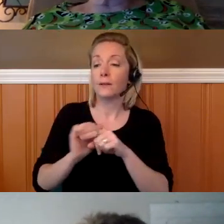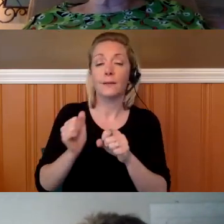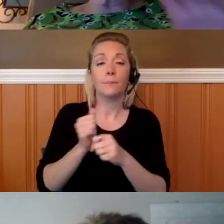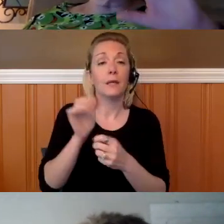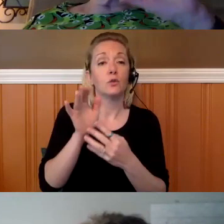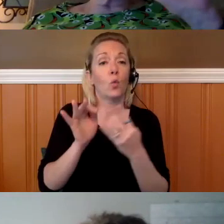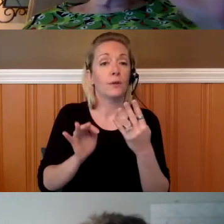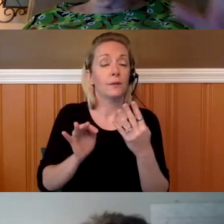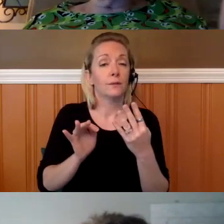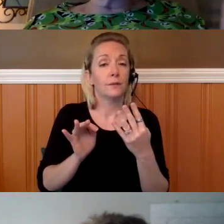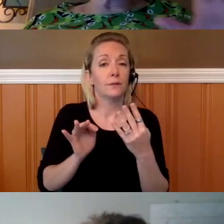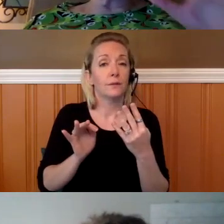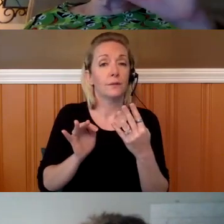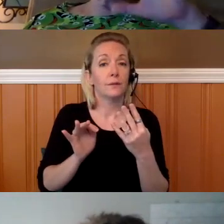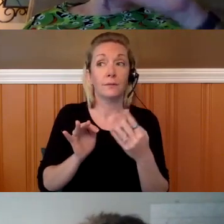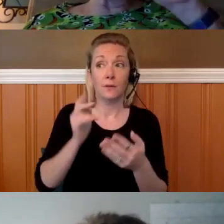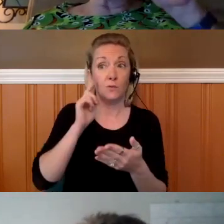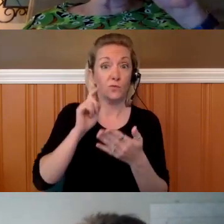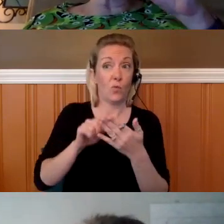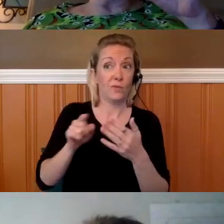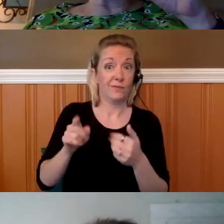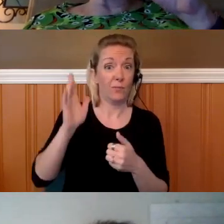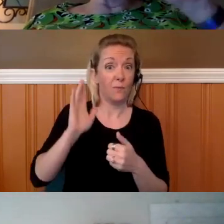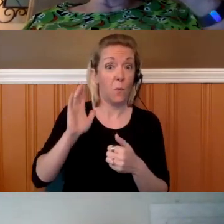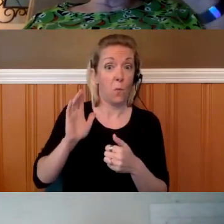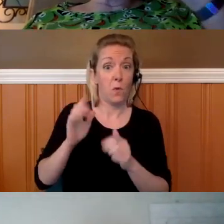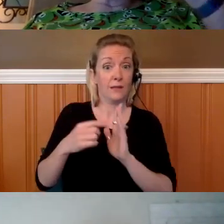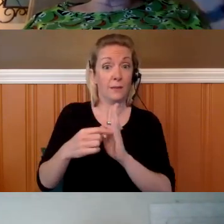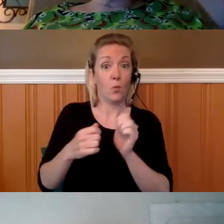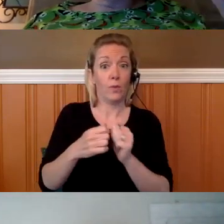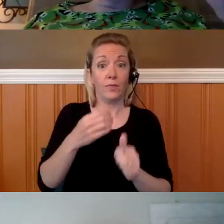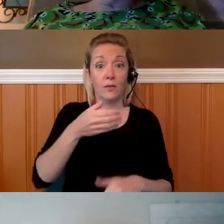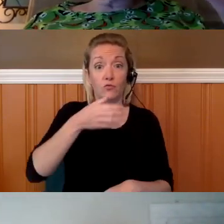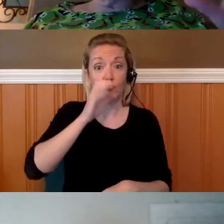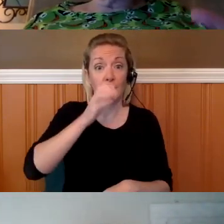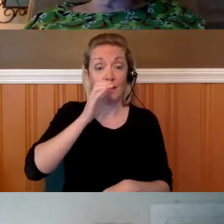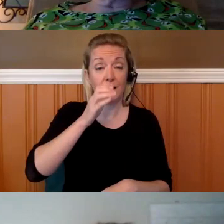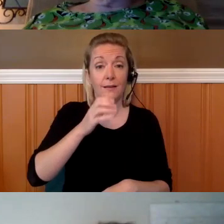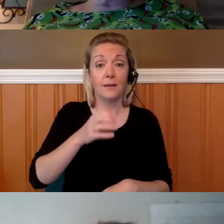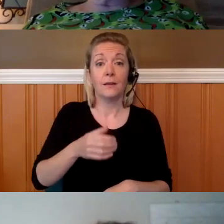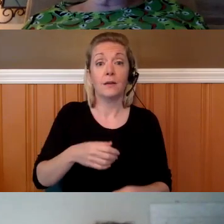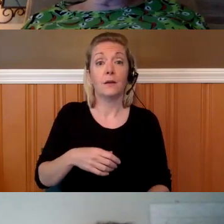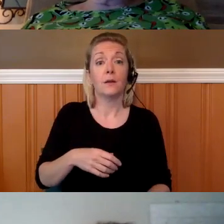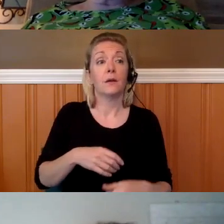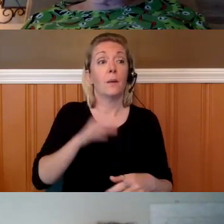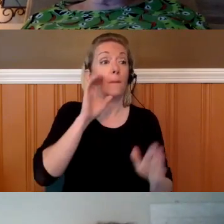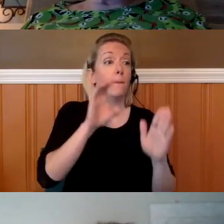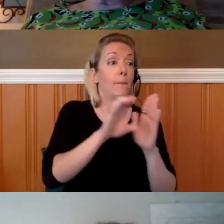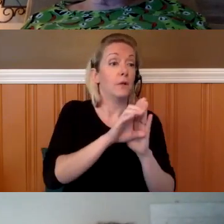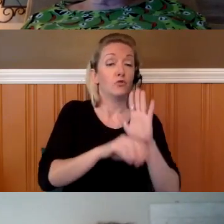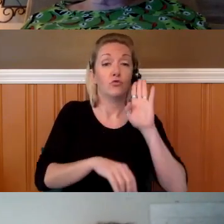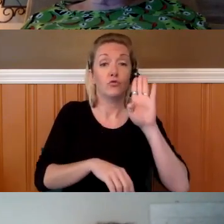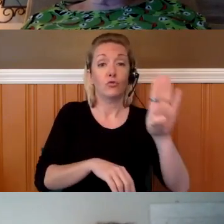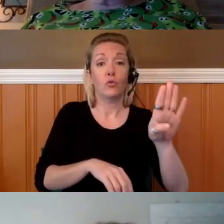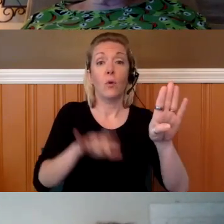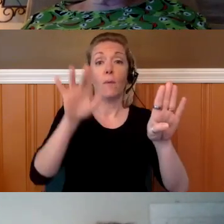you don't want to have, you saw that he only had a blank as opposed to the picture, but we have to think about